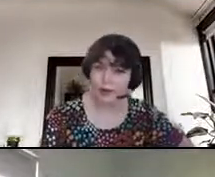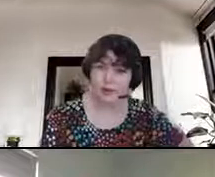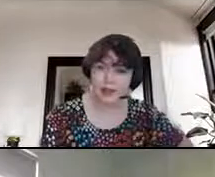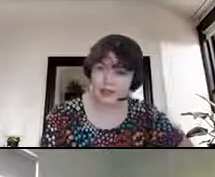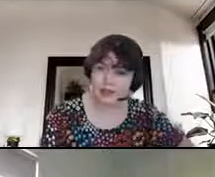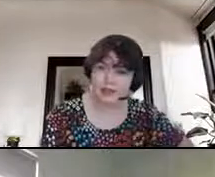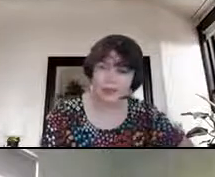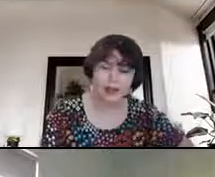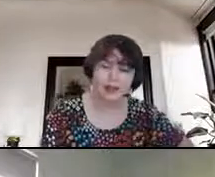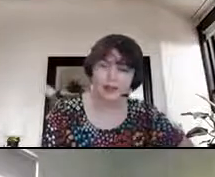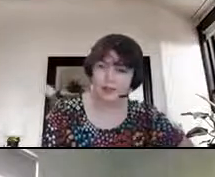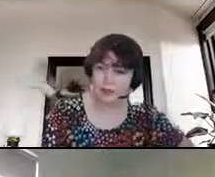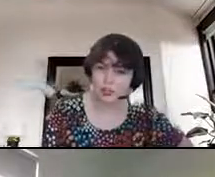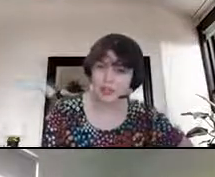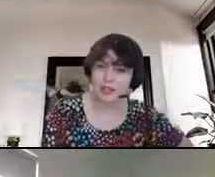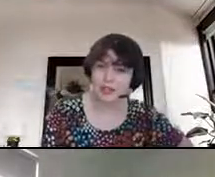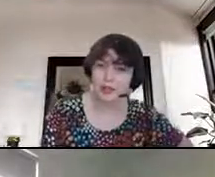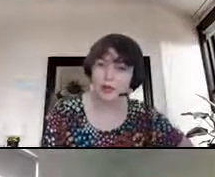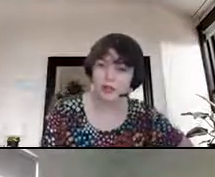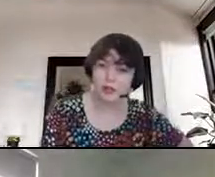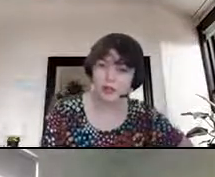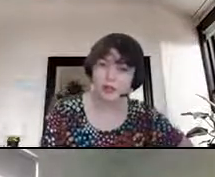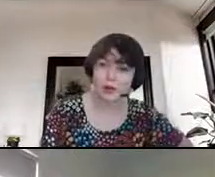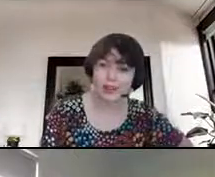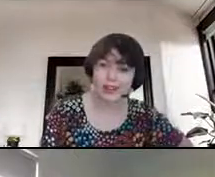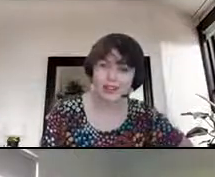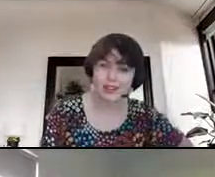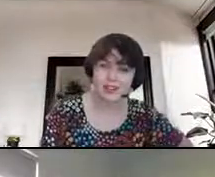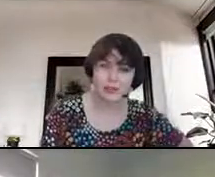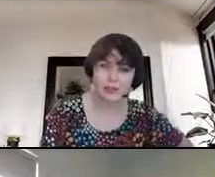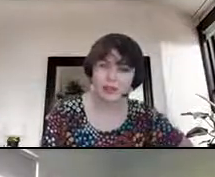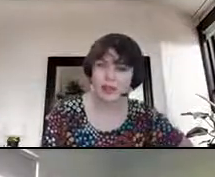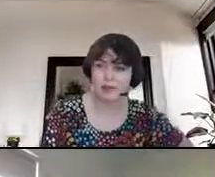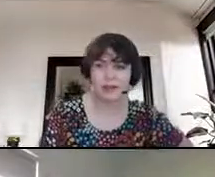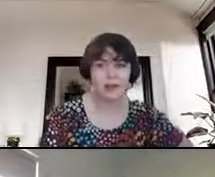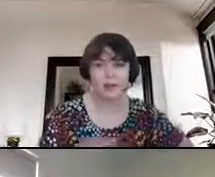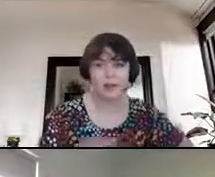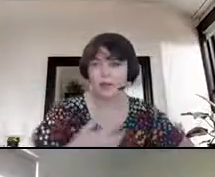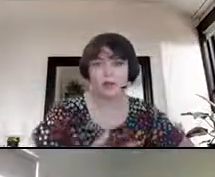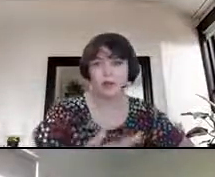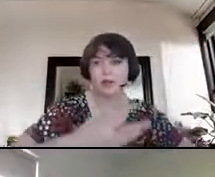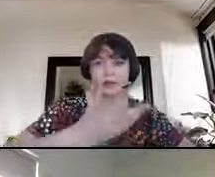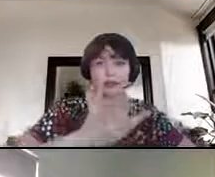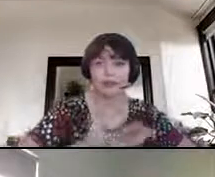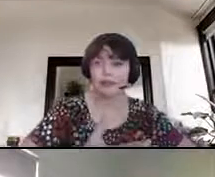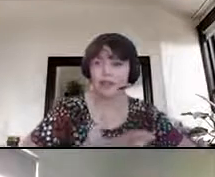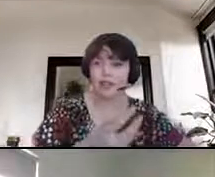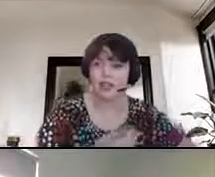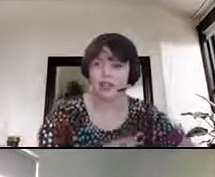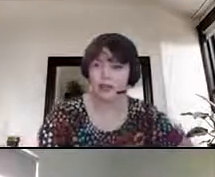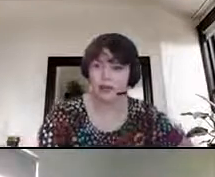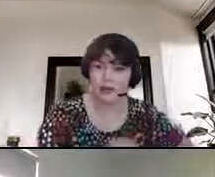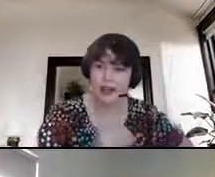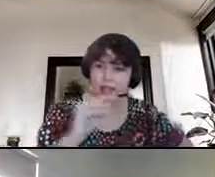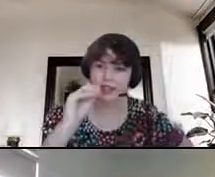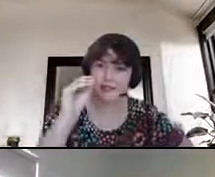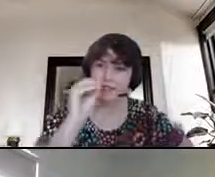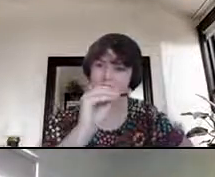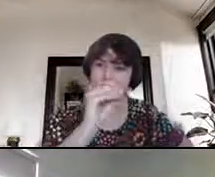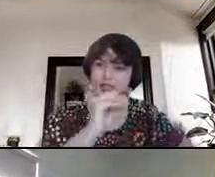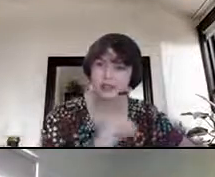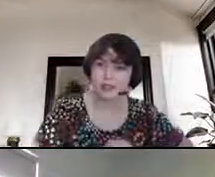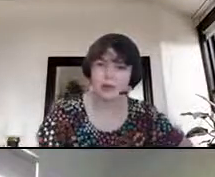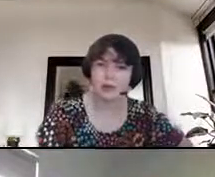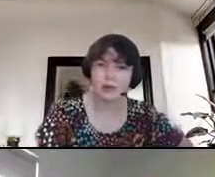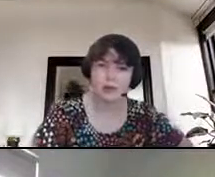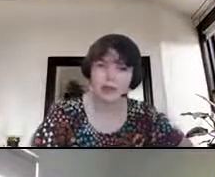Hi, we've got an idea. We'd love to launch this idea. We're not sure what regulations might apply. We've got a really fully fleshed idea, but we're encountering